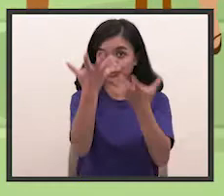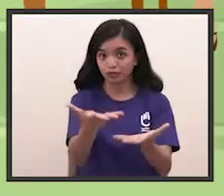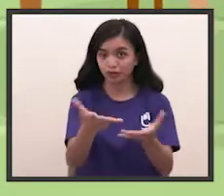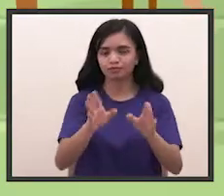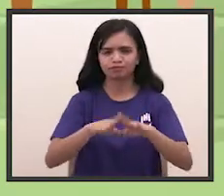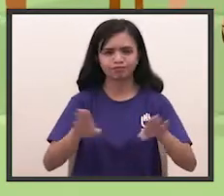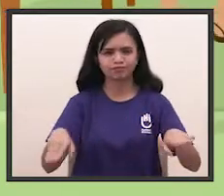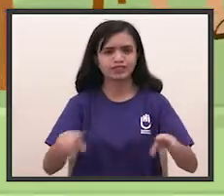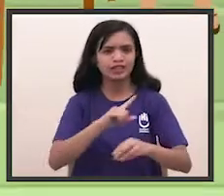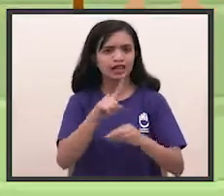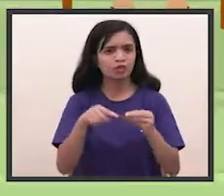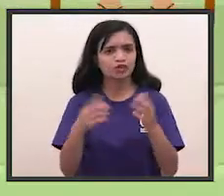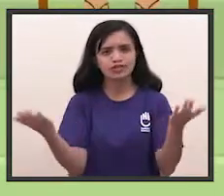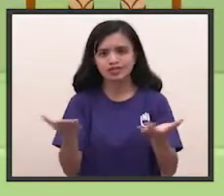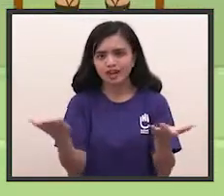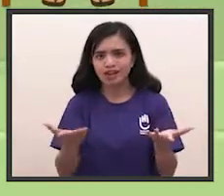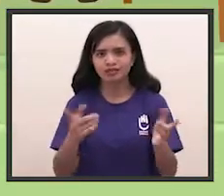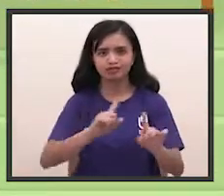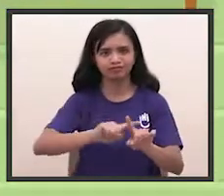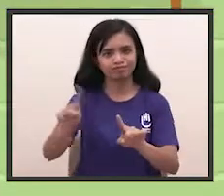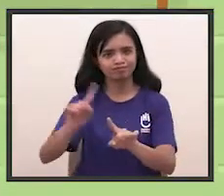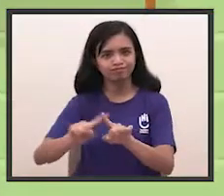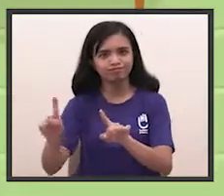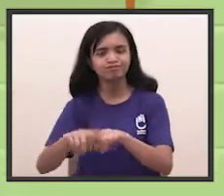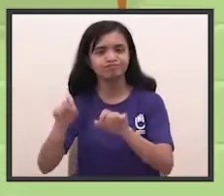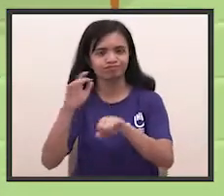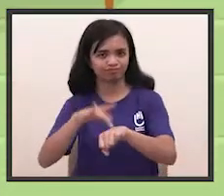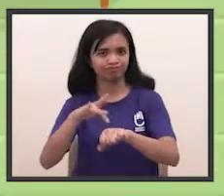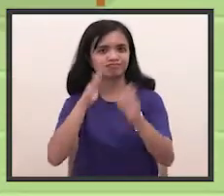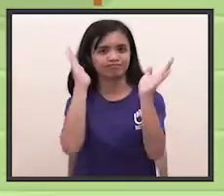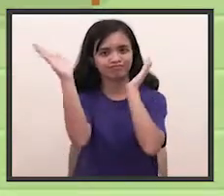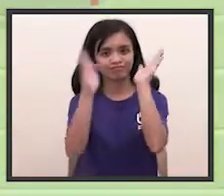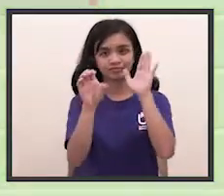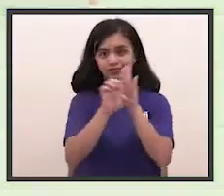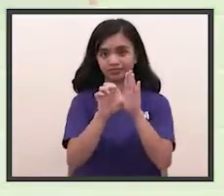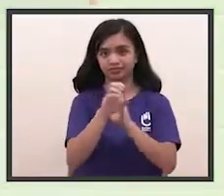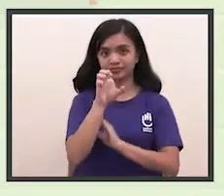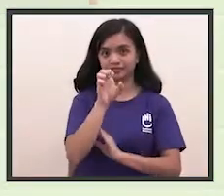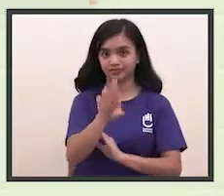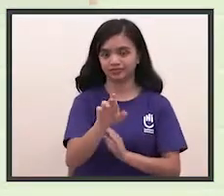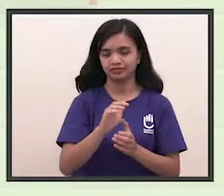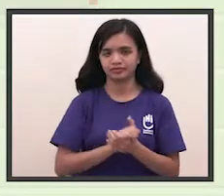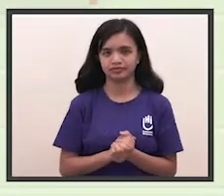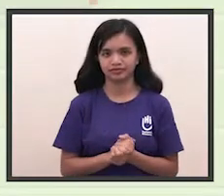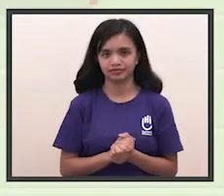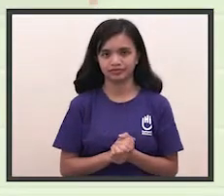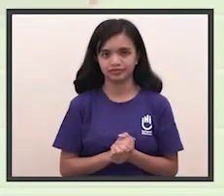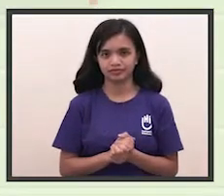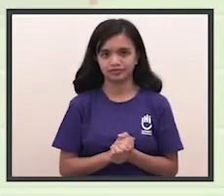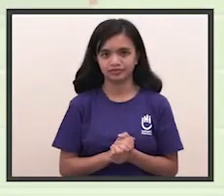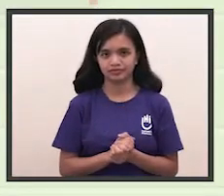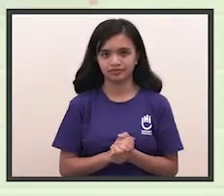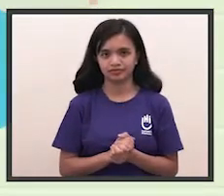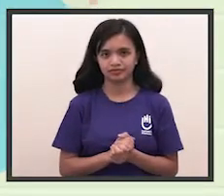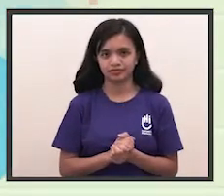Inform the children about the location of different services such as washrooms,